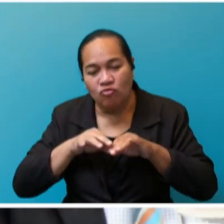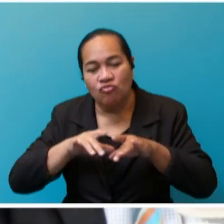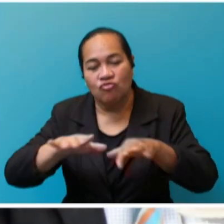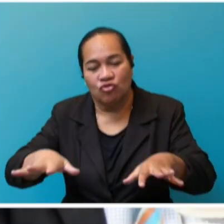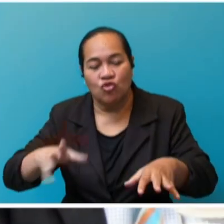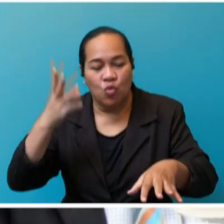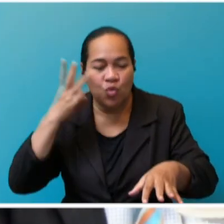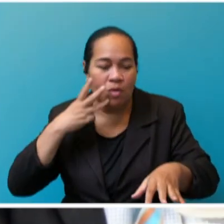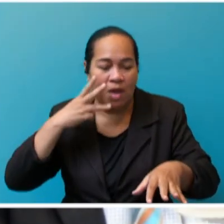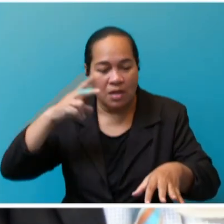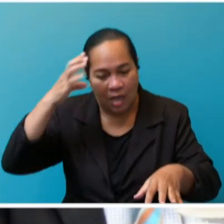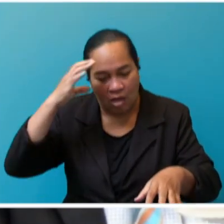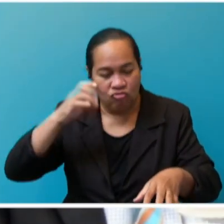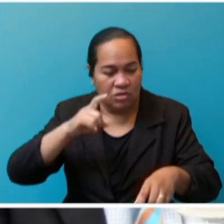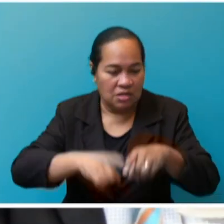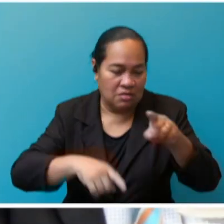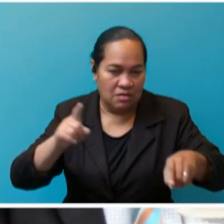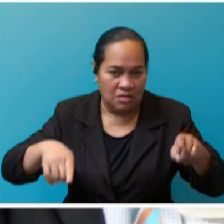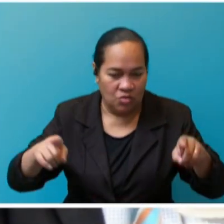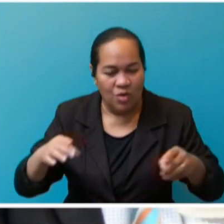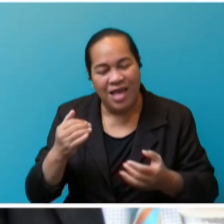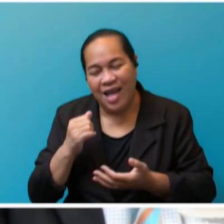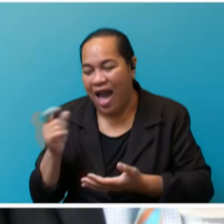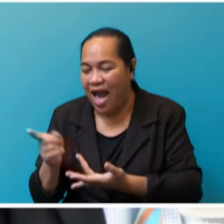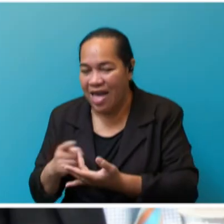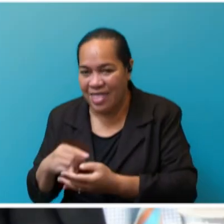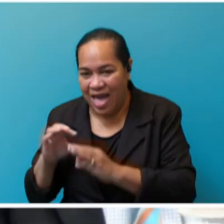across the nation with the support of our partner agencies.